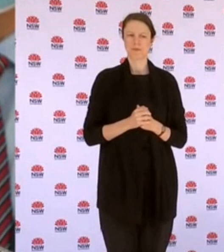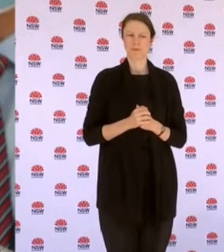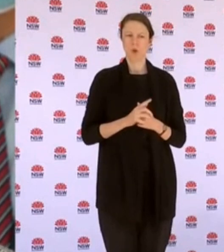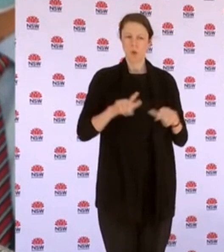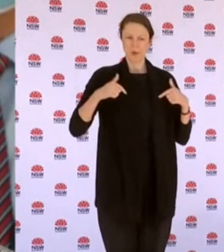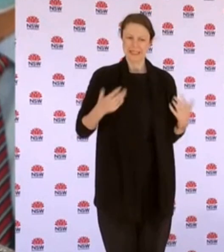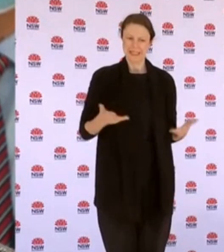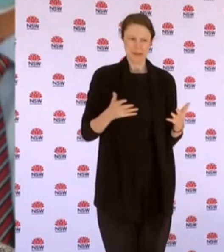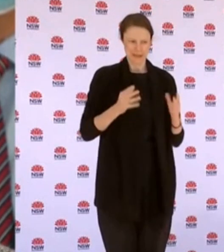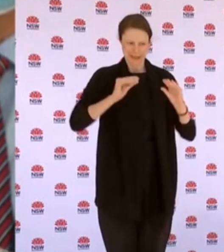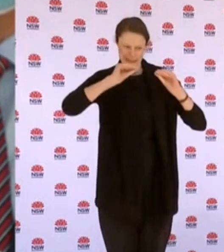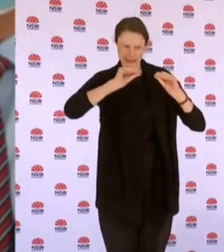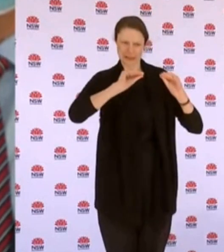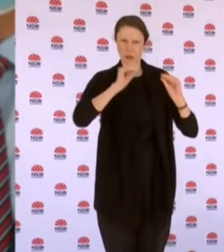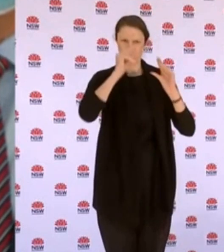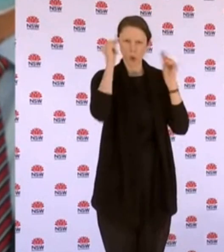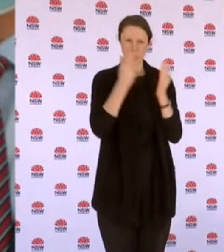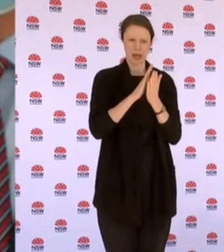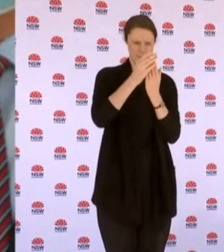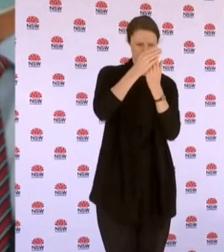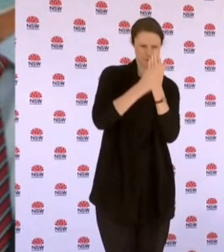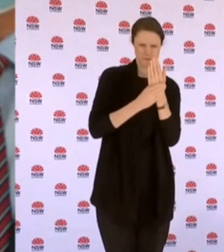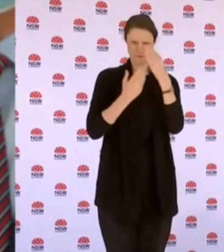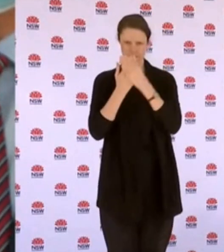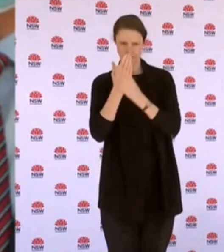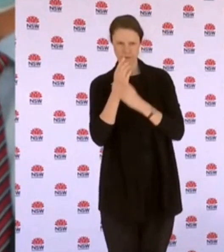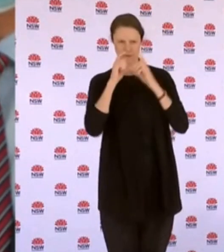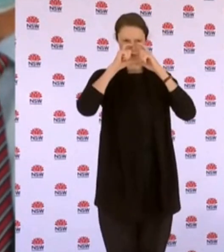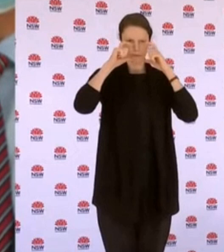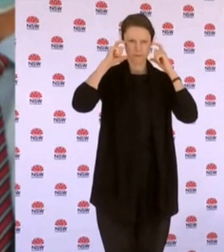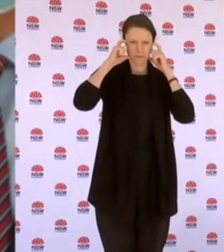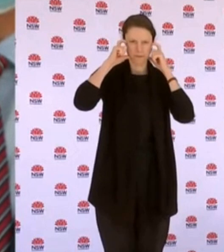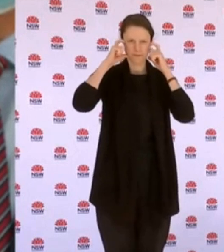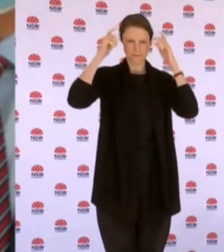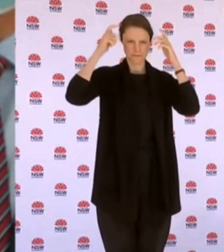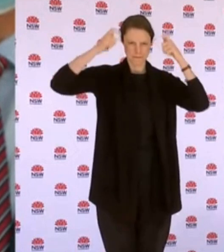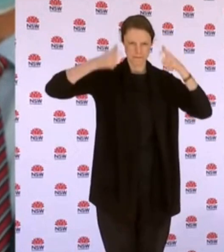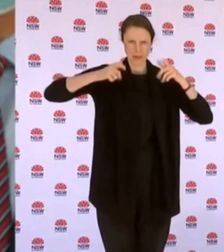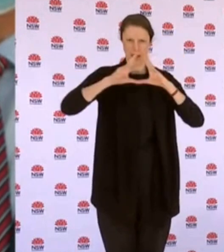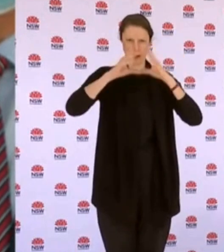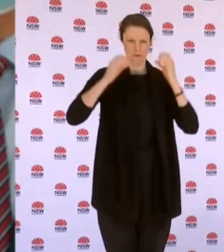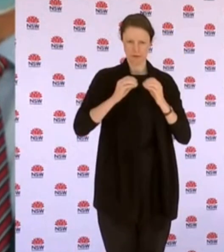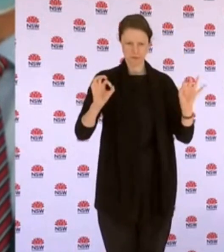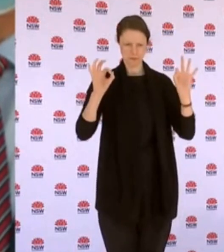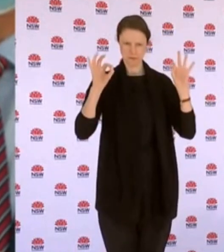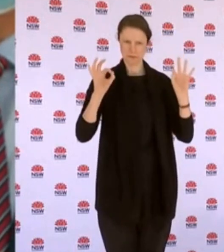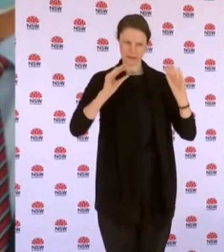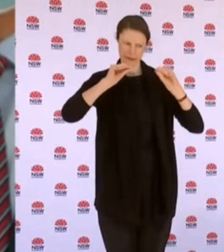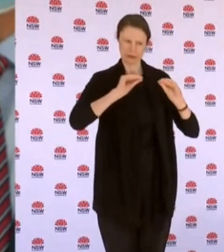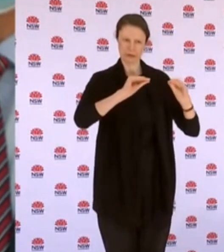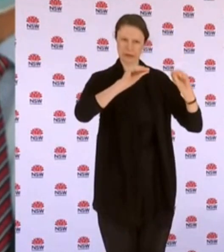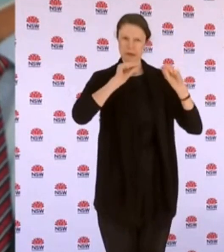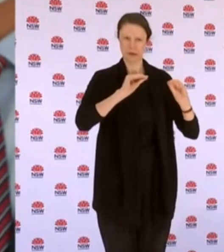personal protective equipment. And obviously, we put in all of those barriers to protect our healthcare staff